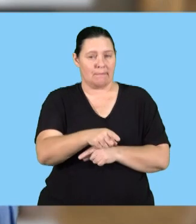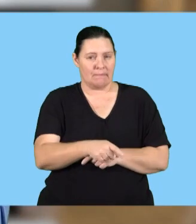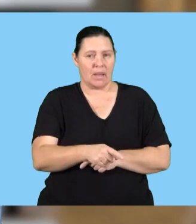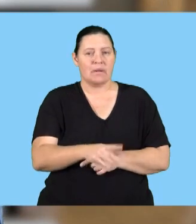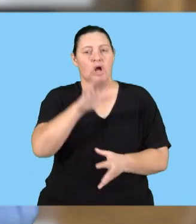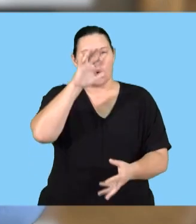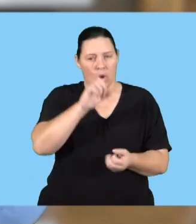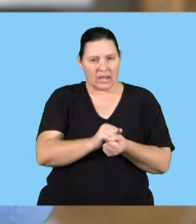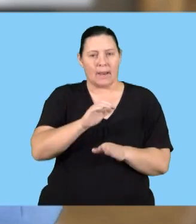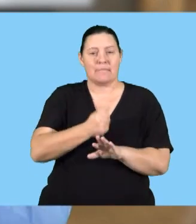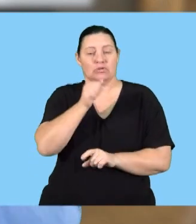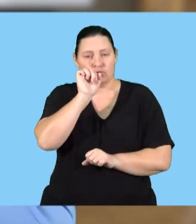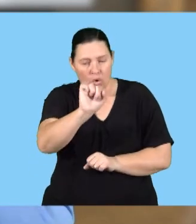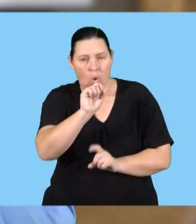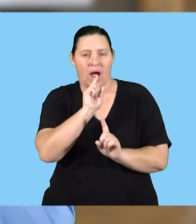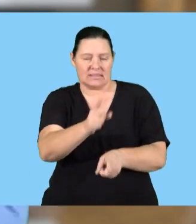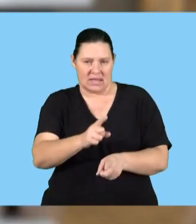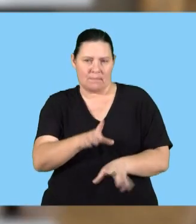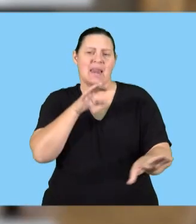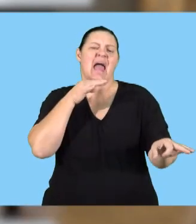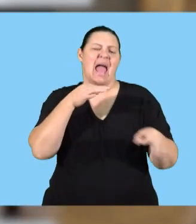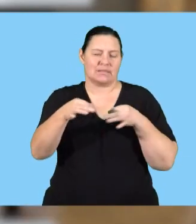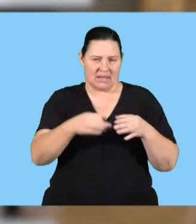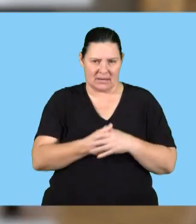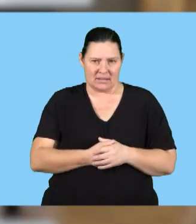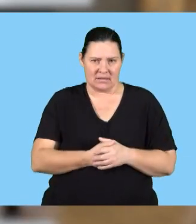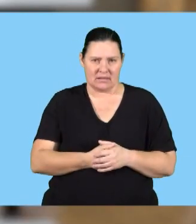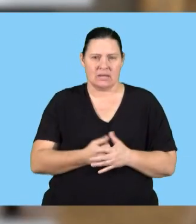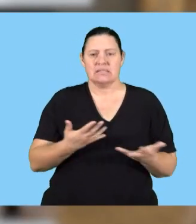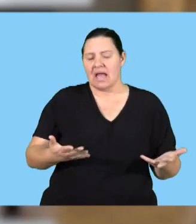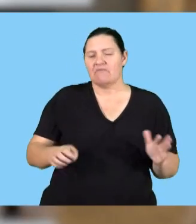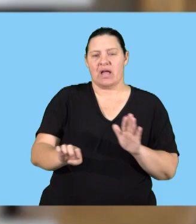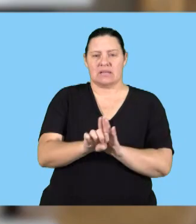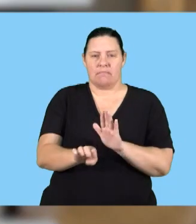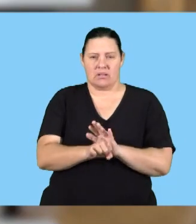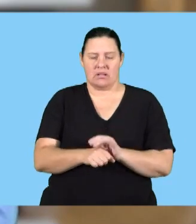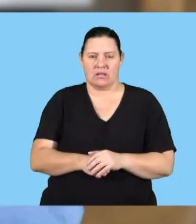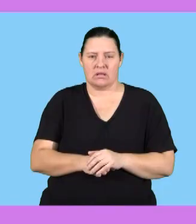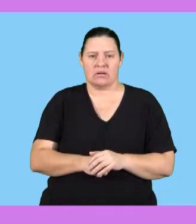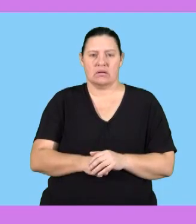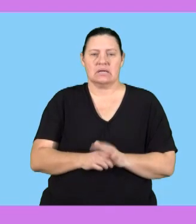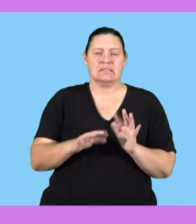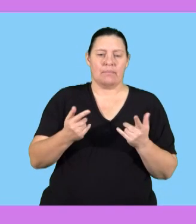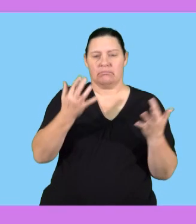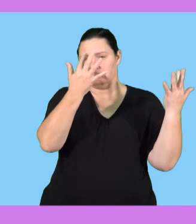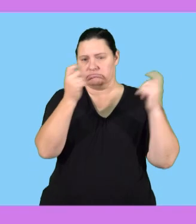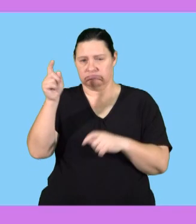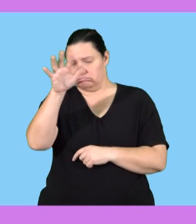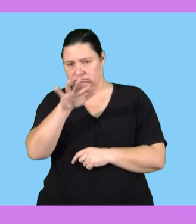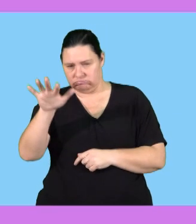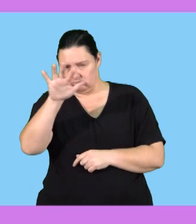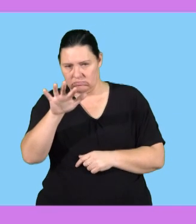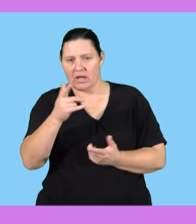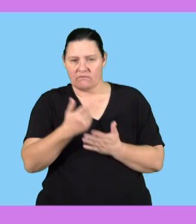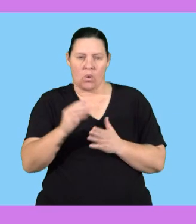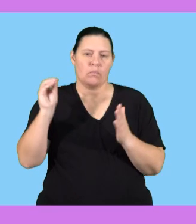we conclude based on your answer. Now, let me quickly explain that. Let's say, for an example, somehow through your calculation, let's